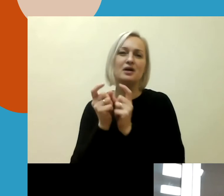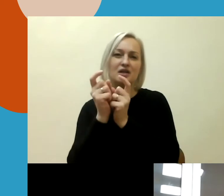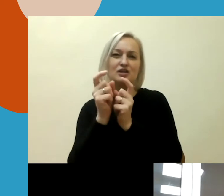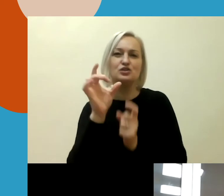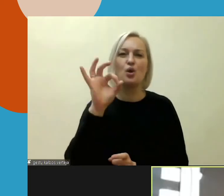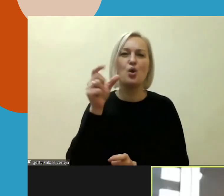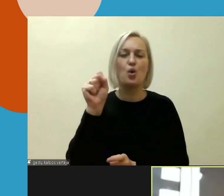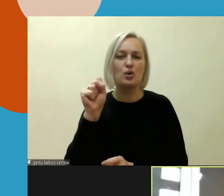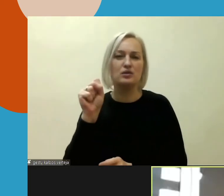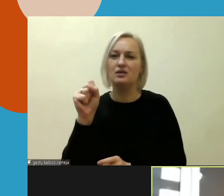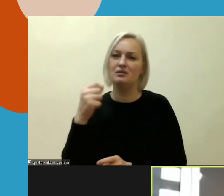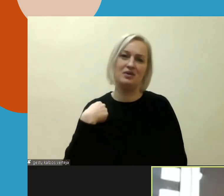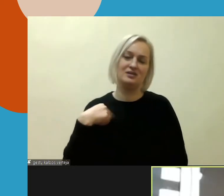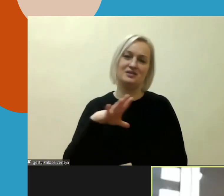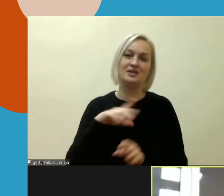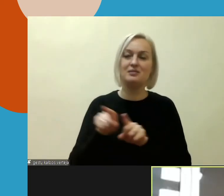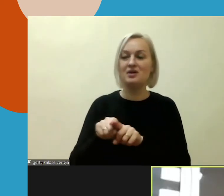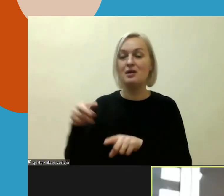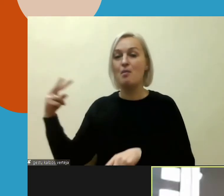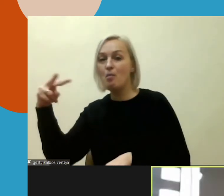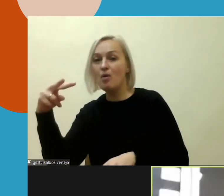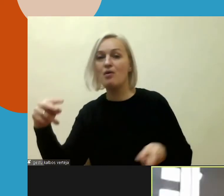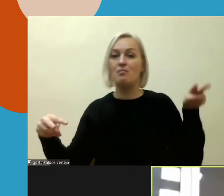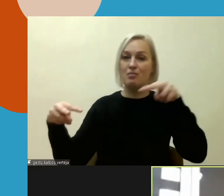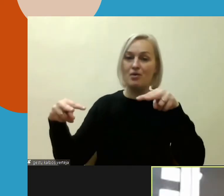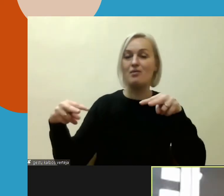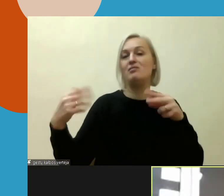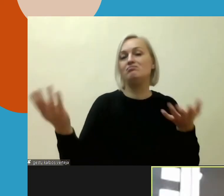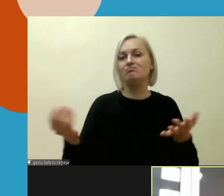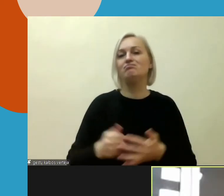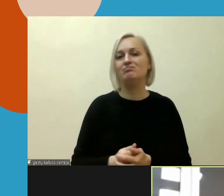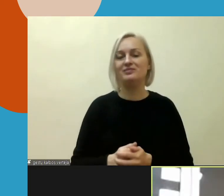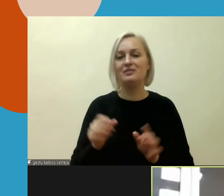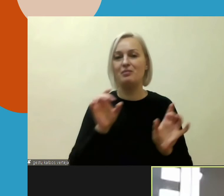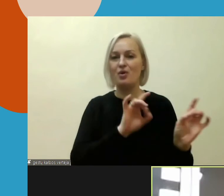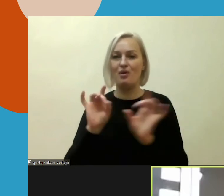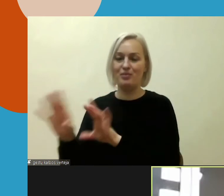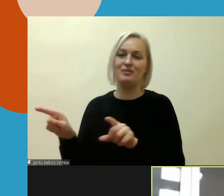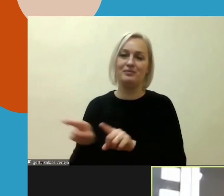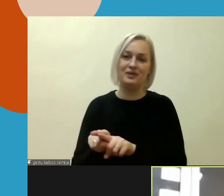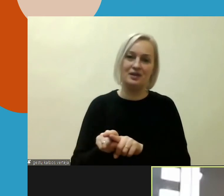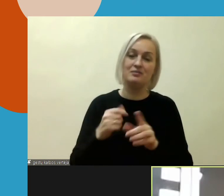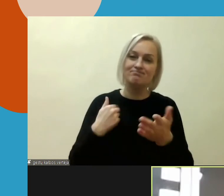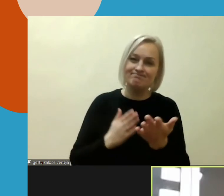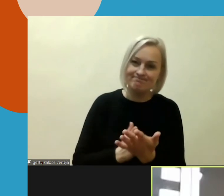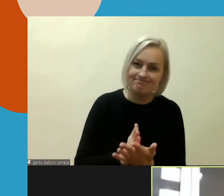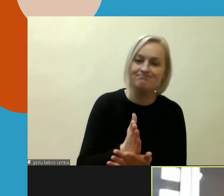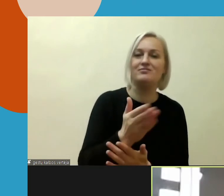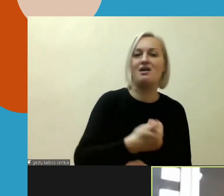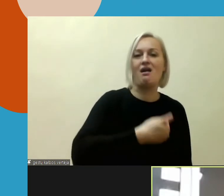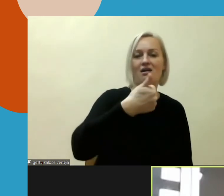very happy that the contacts are very good and there is trust between